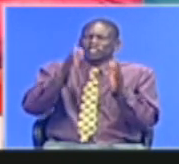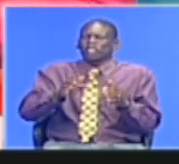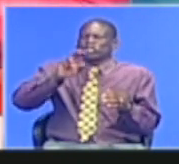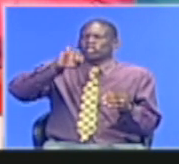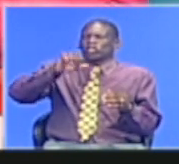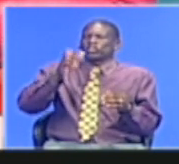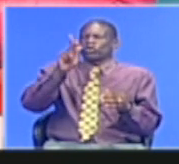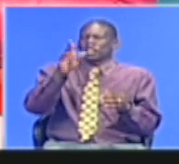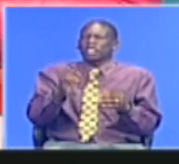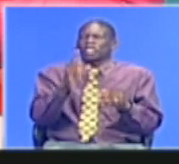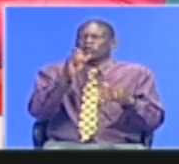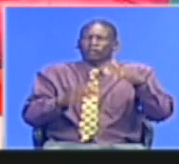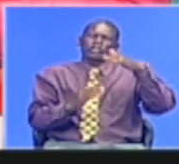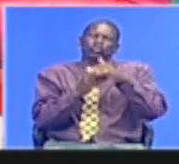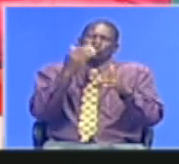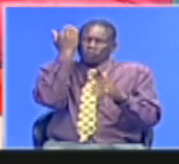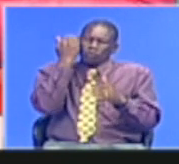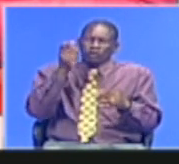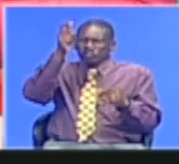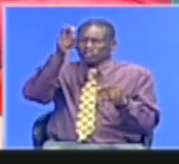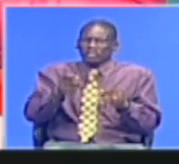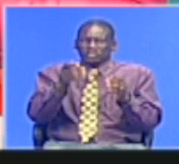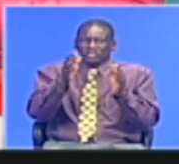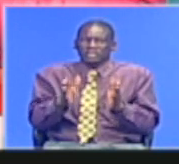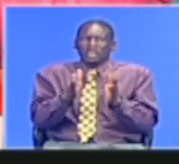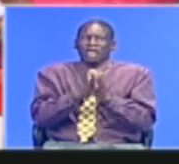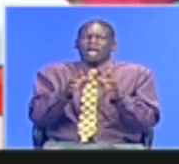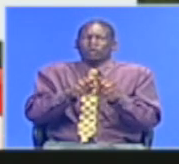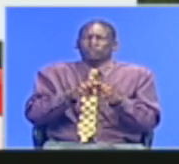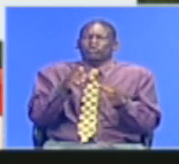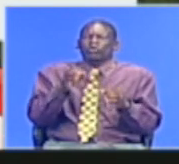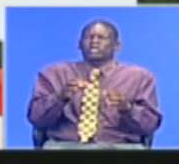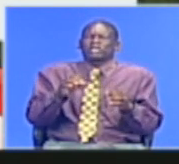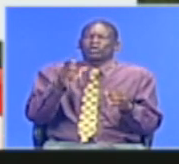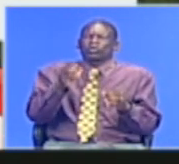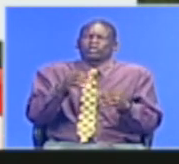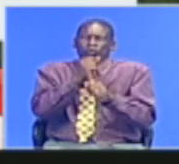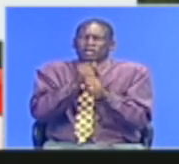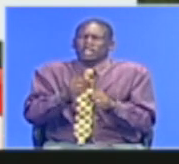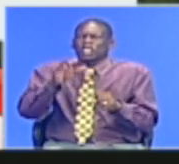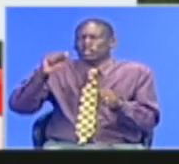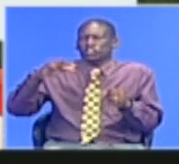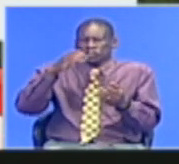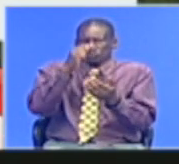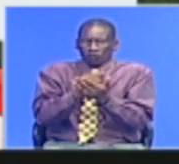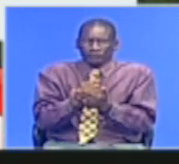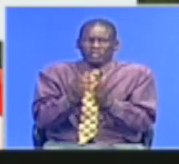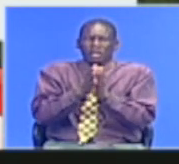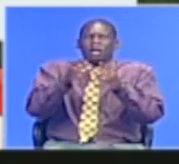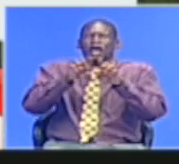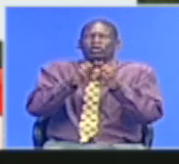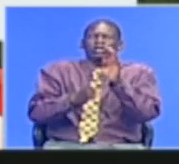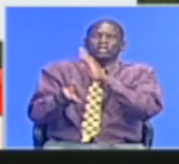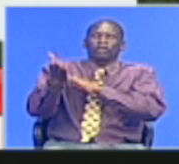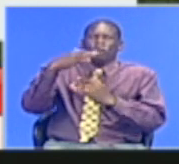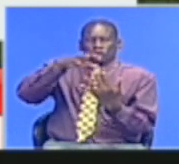also one of the Supreme Court judges, and she was the state counsel in the AG's office. She is also a former